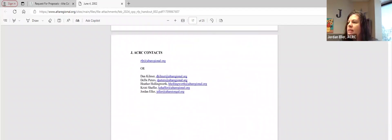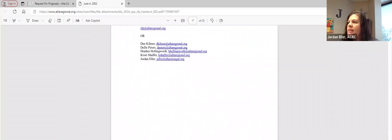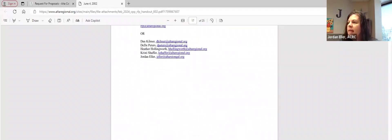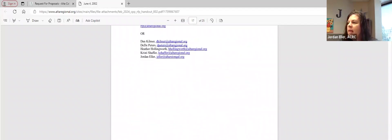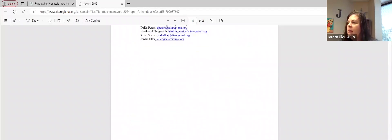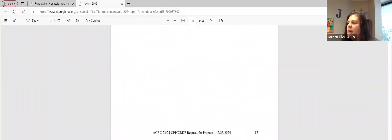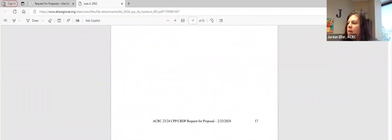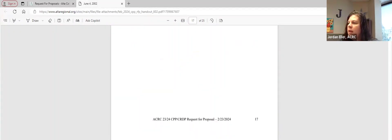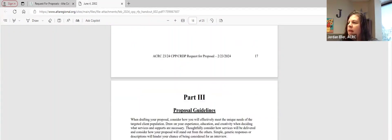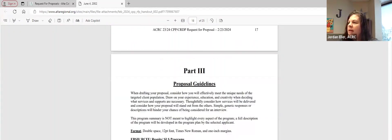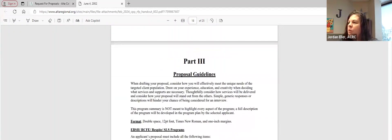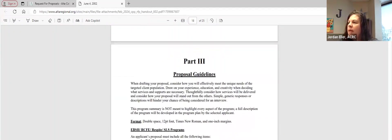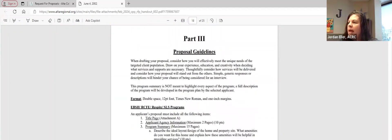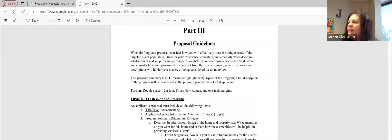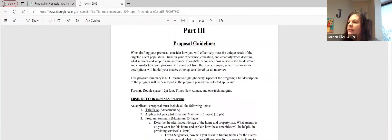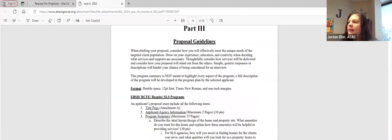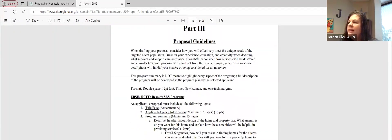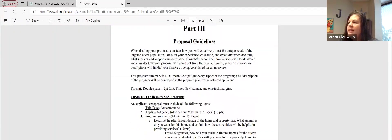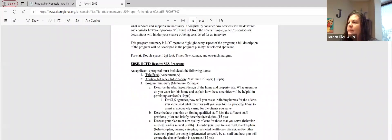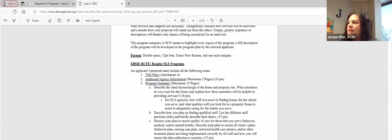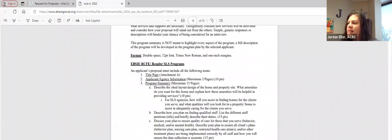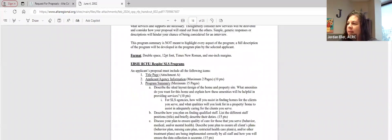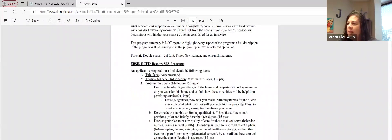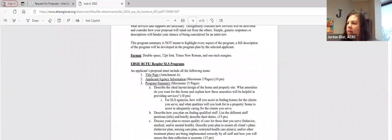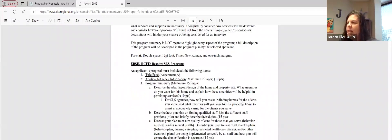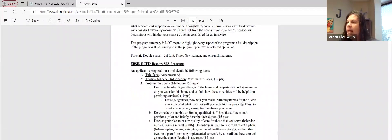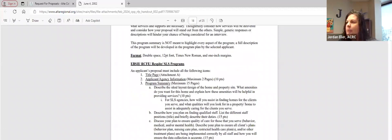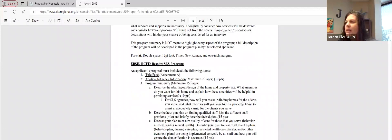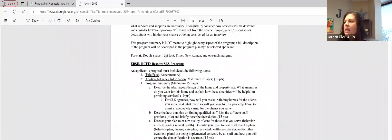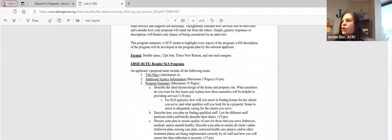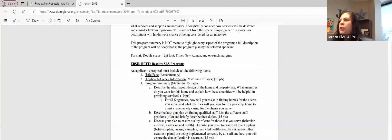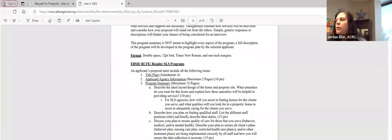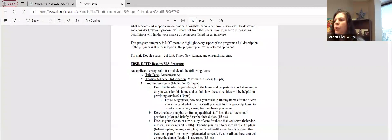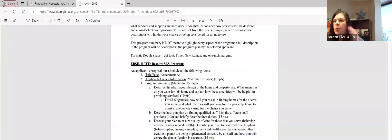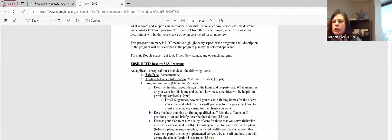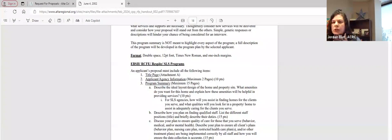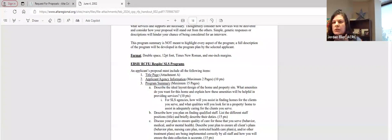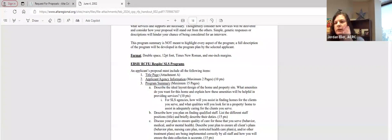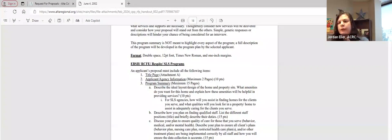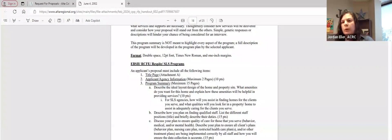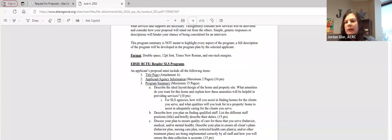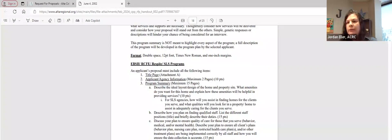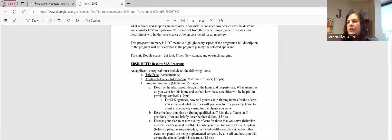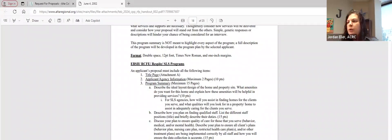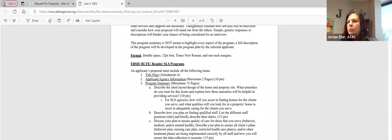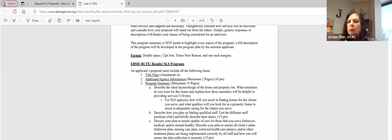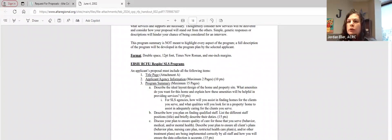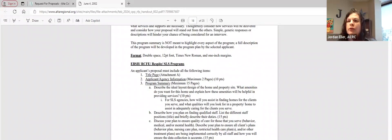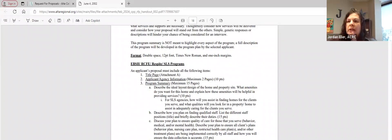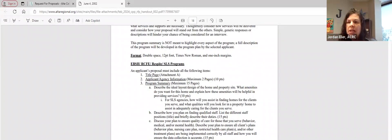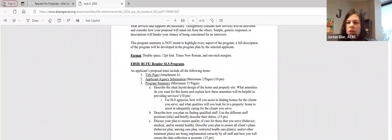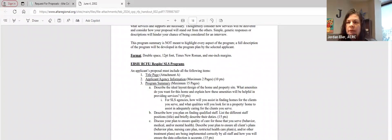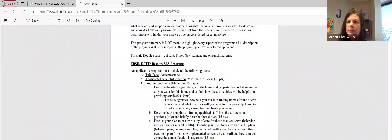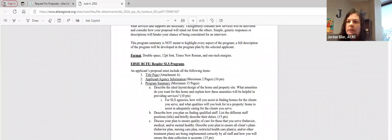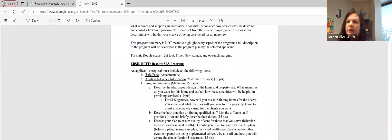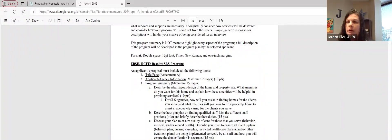then you'll see that we have very specific application questions and a format for these written proposals